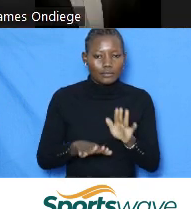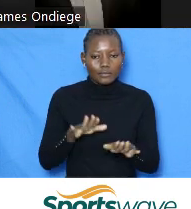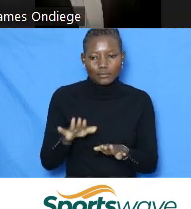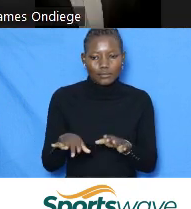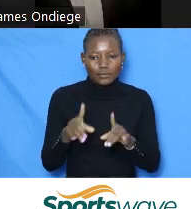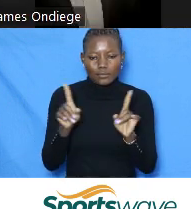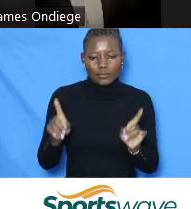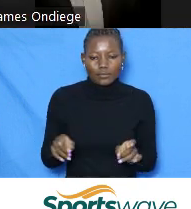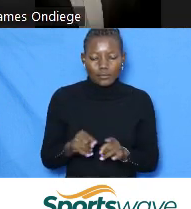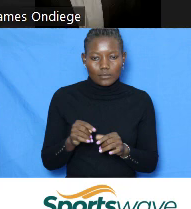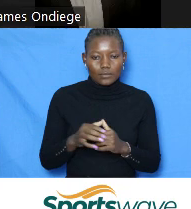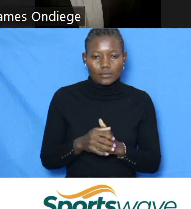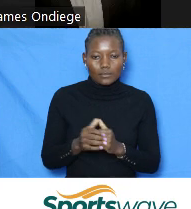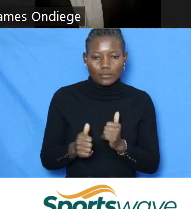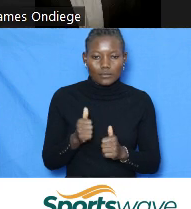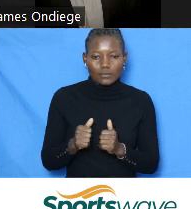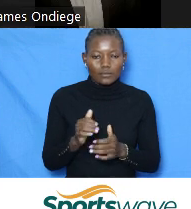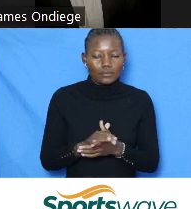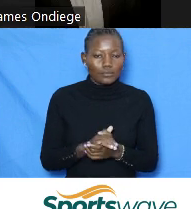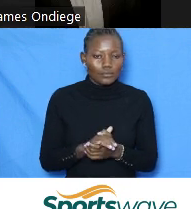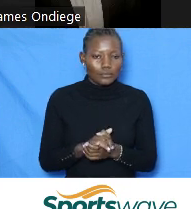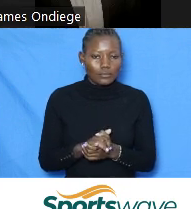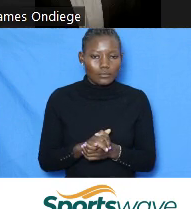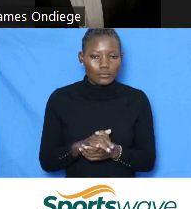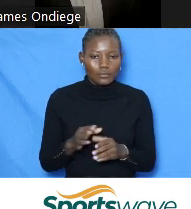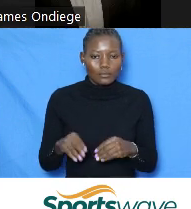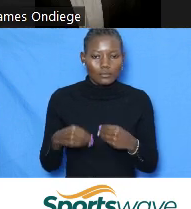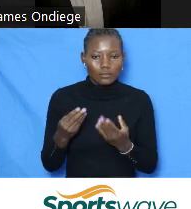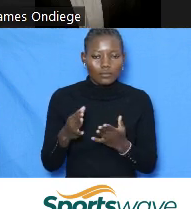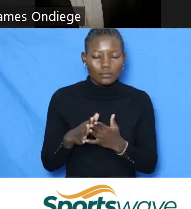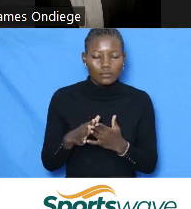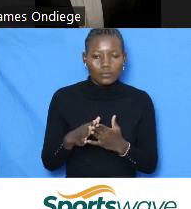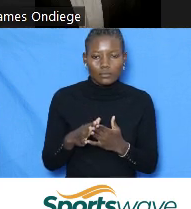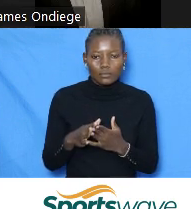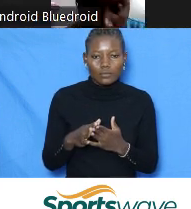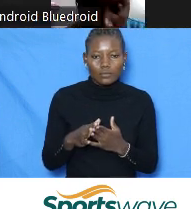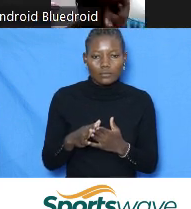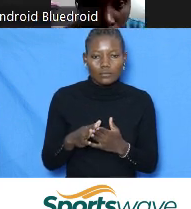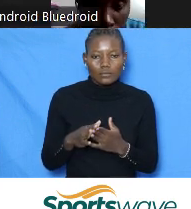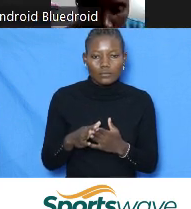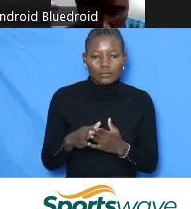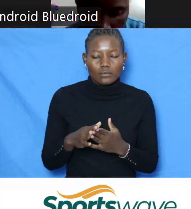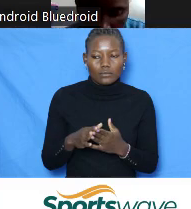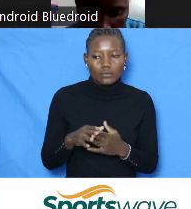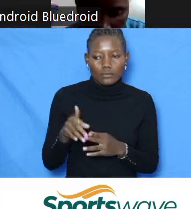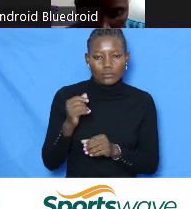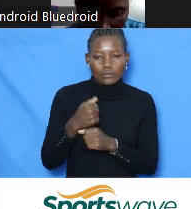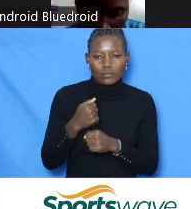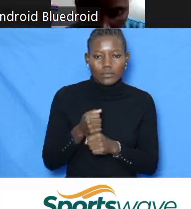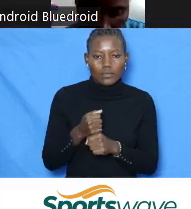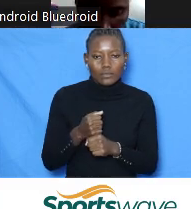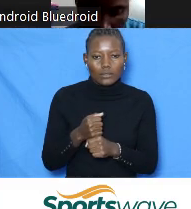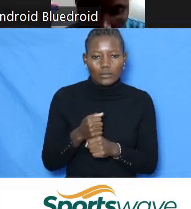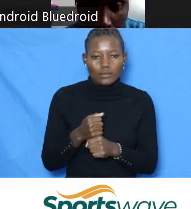which goes through establishing the extent of what the injury problem is. So this you do by looking at